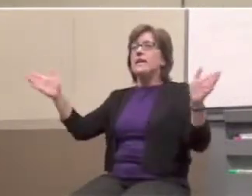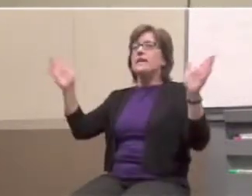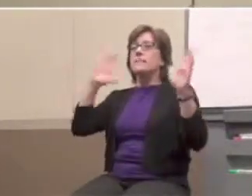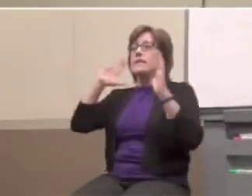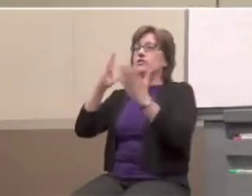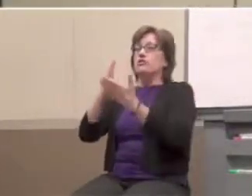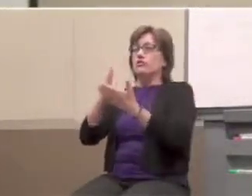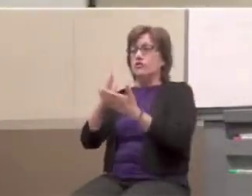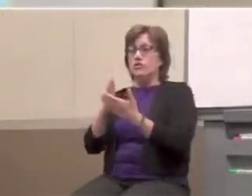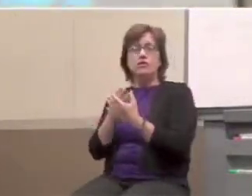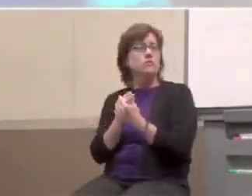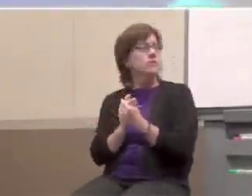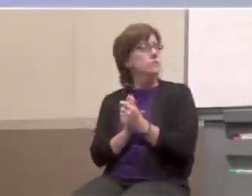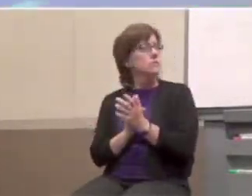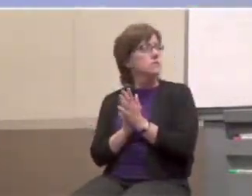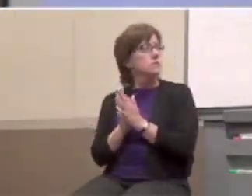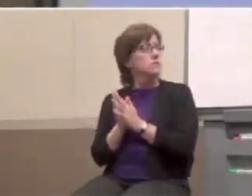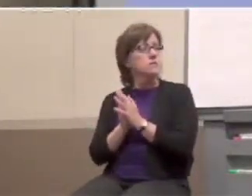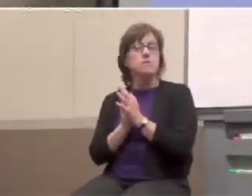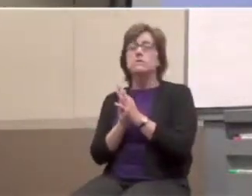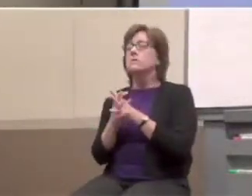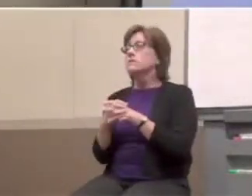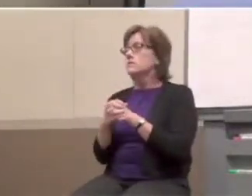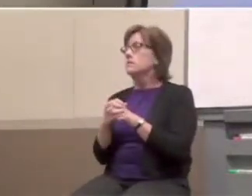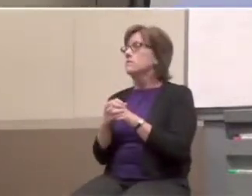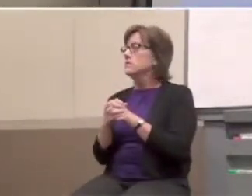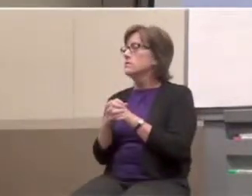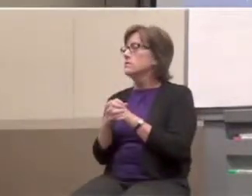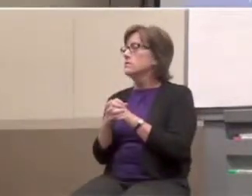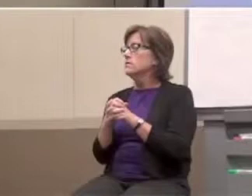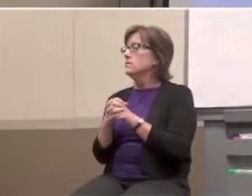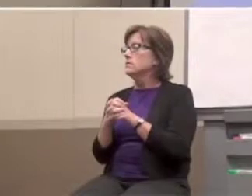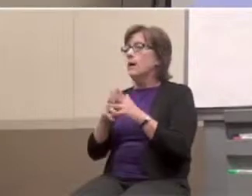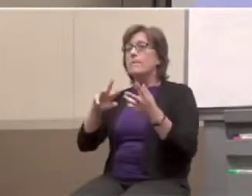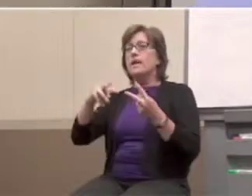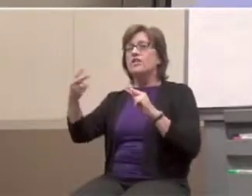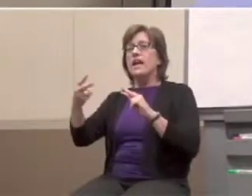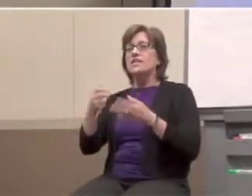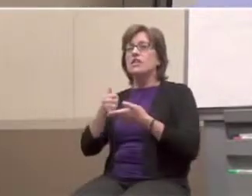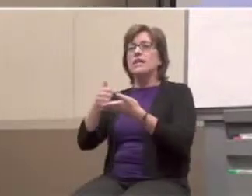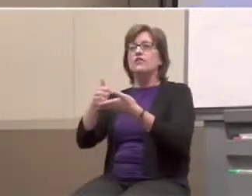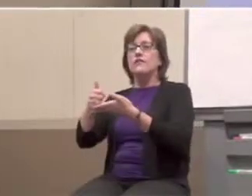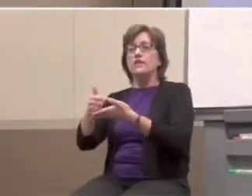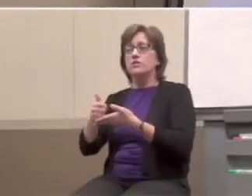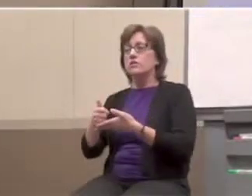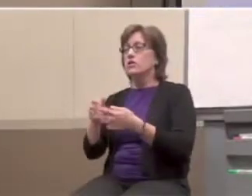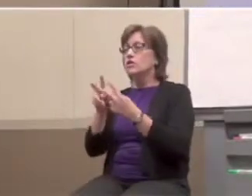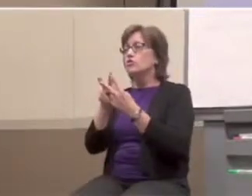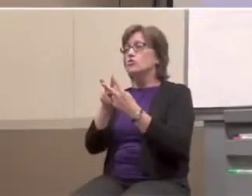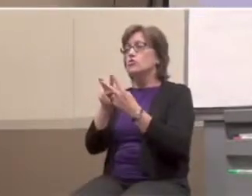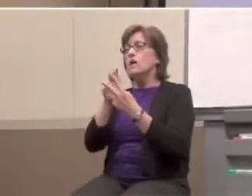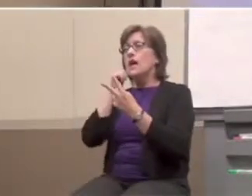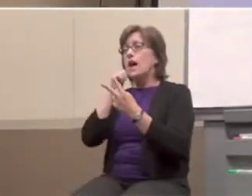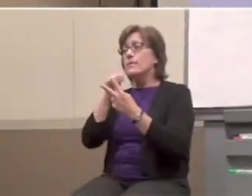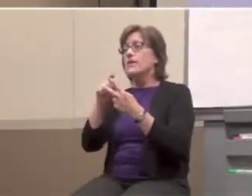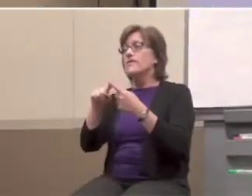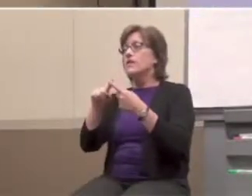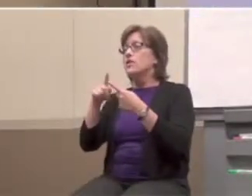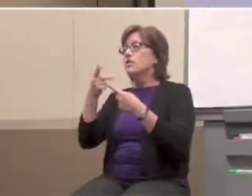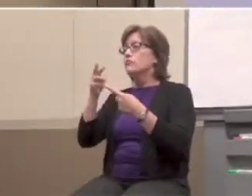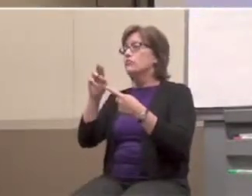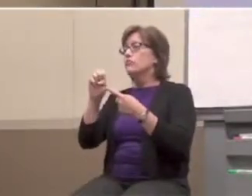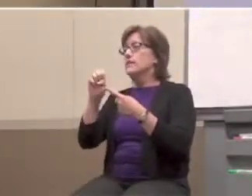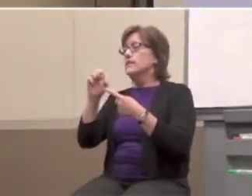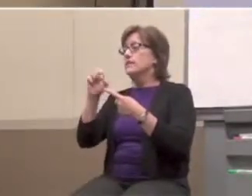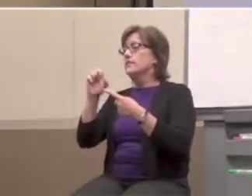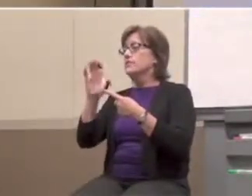Okay, paradoxical interventions. There are two that are most commonly used. The first one is called prescribing the problem.